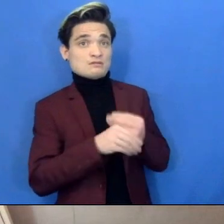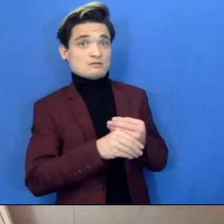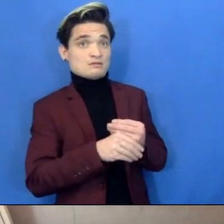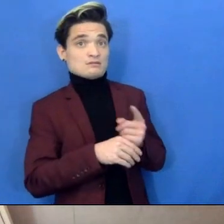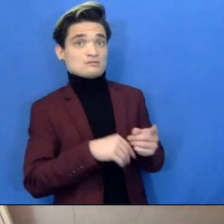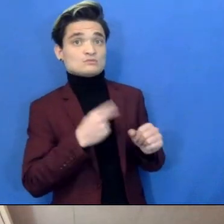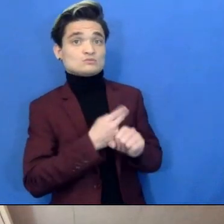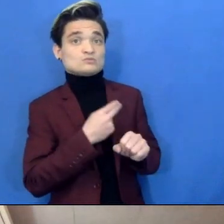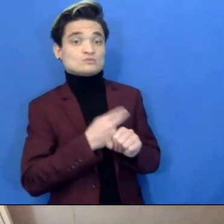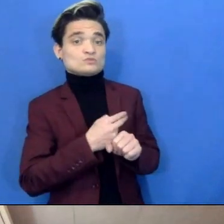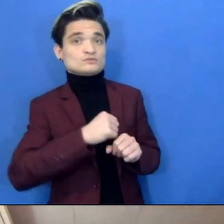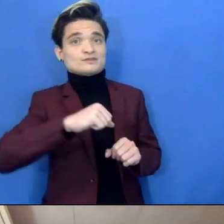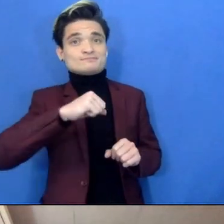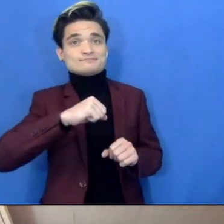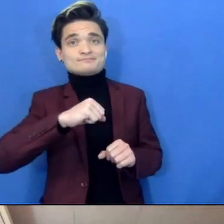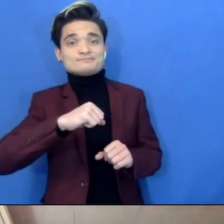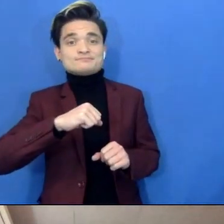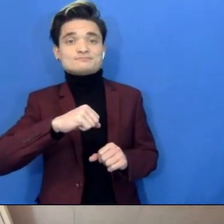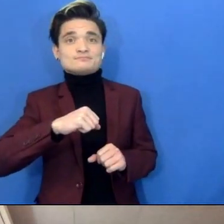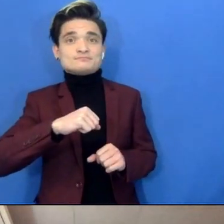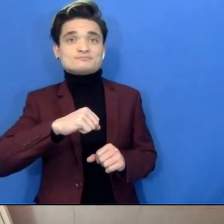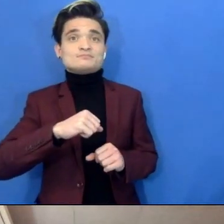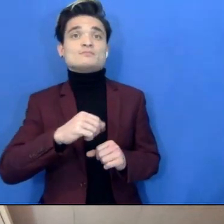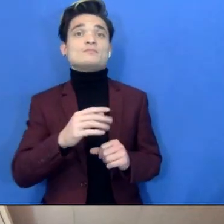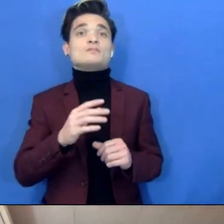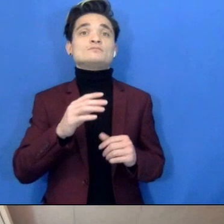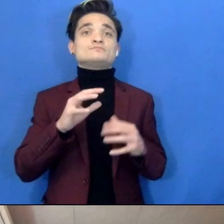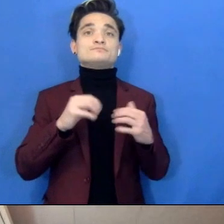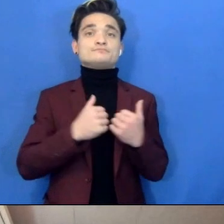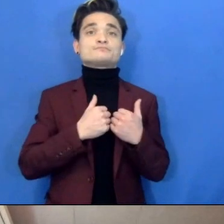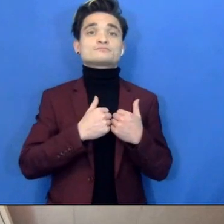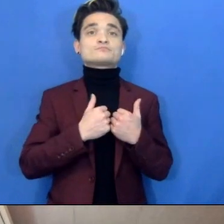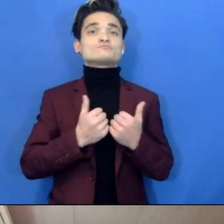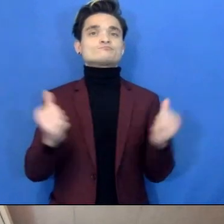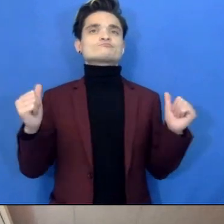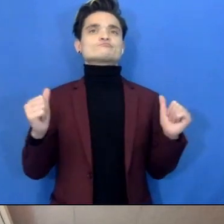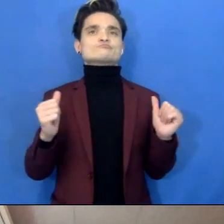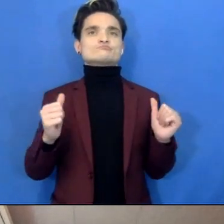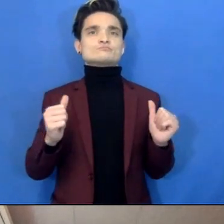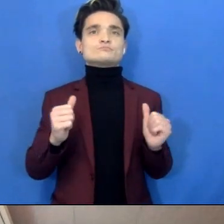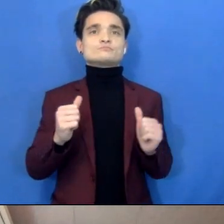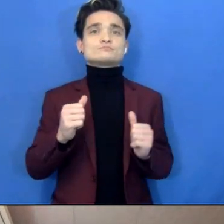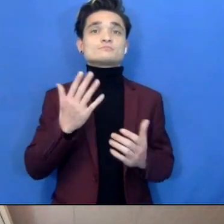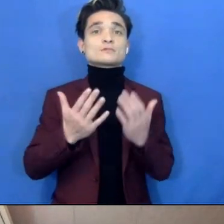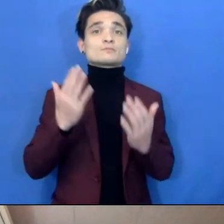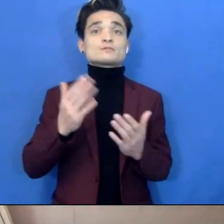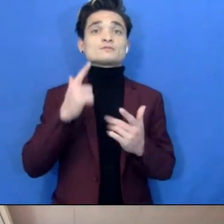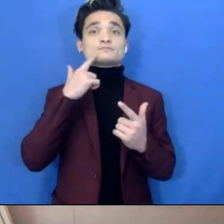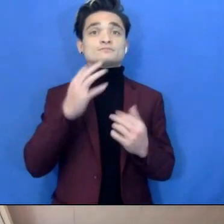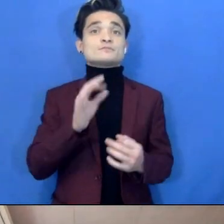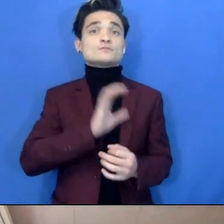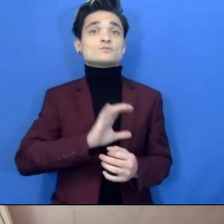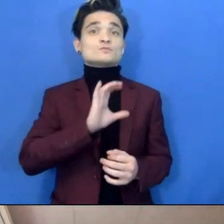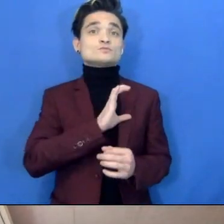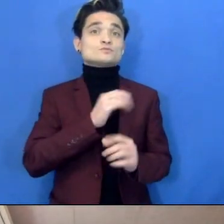in the moment for a character to use a marker, a or a or it could also be, if you're in the